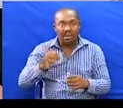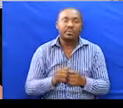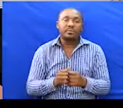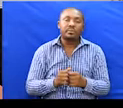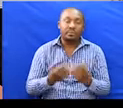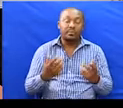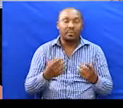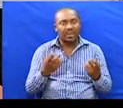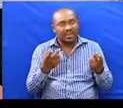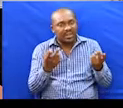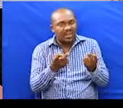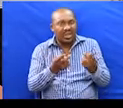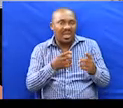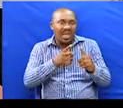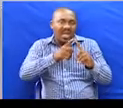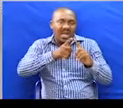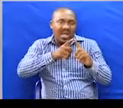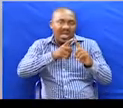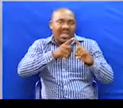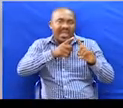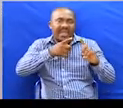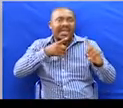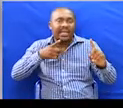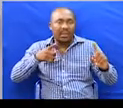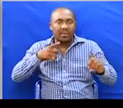these thread-like structures, they are called